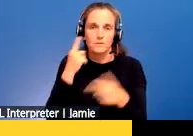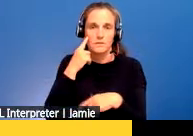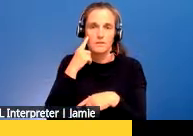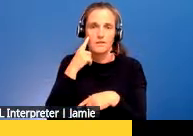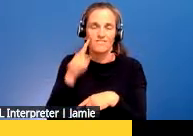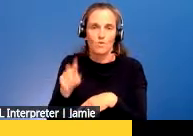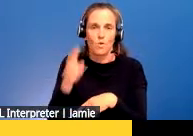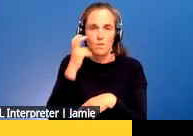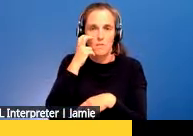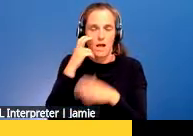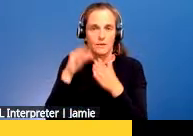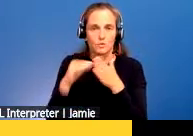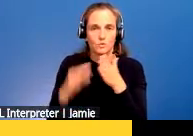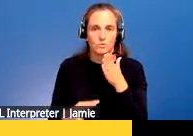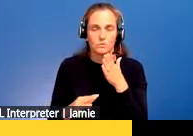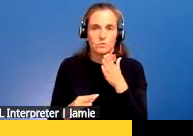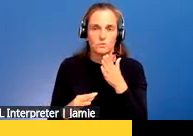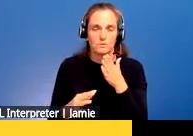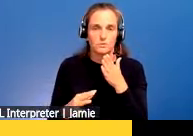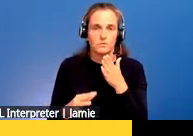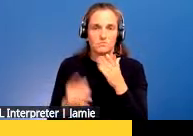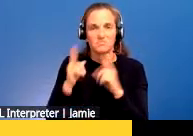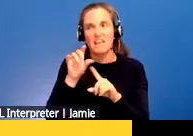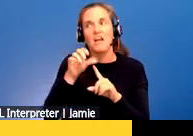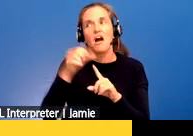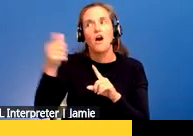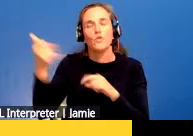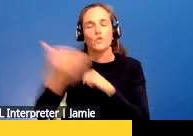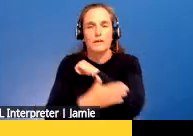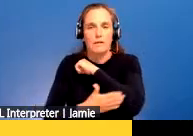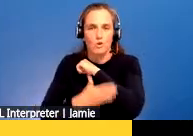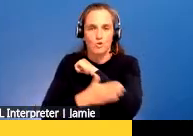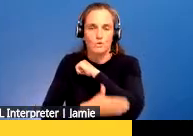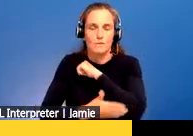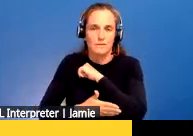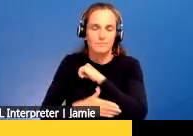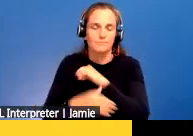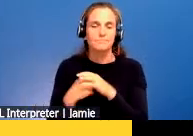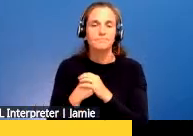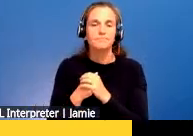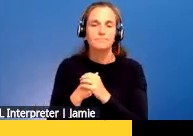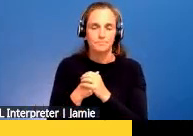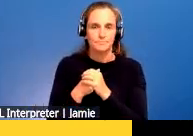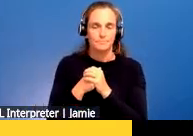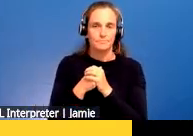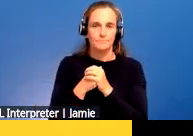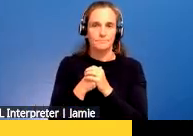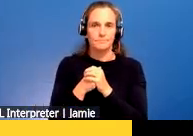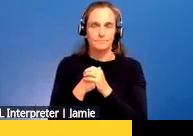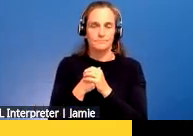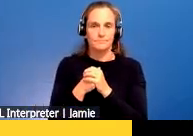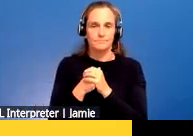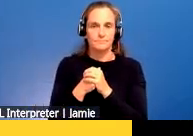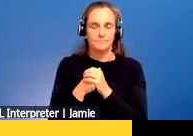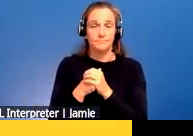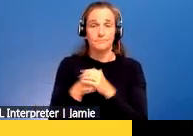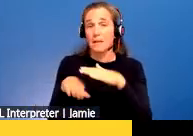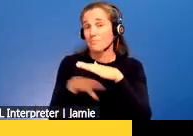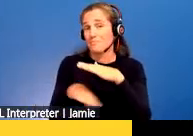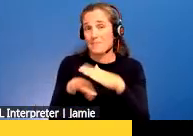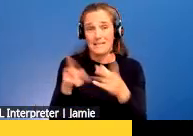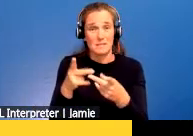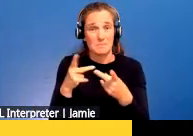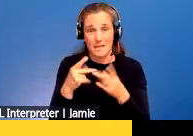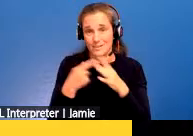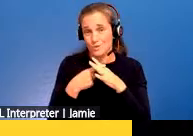blind students in other countries as well. Um, you know, basic places to start. It sounds